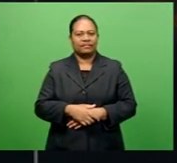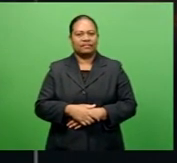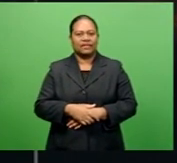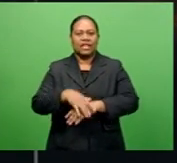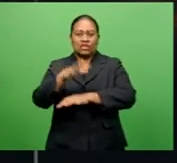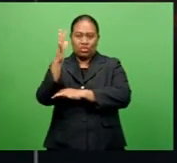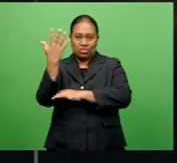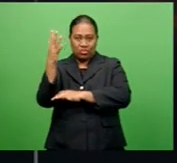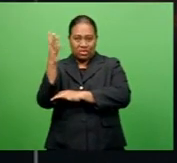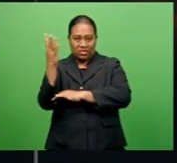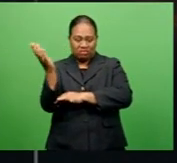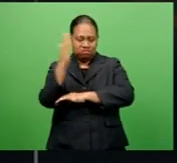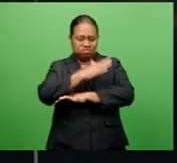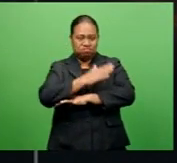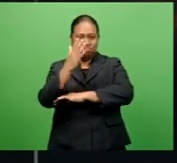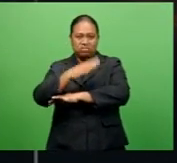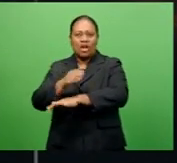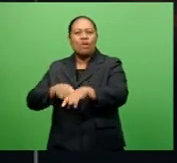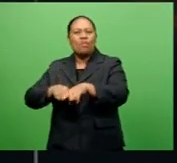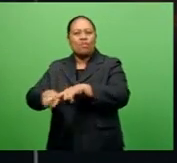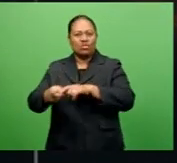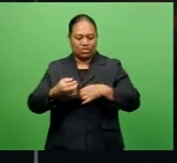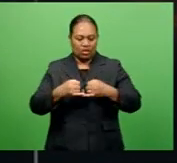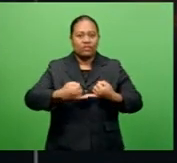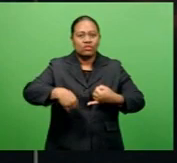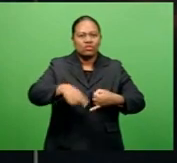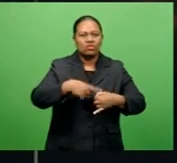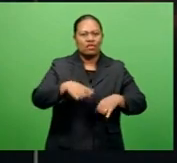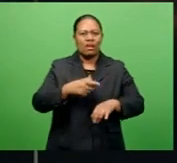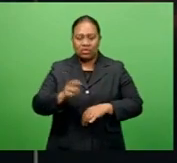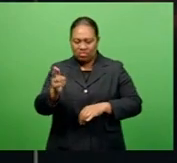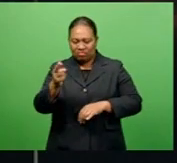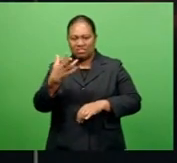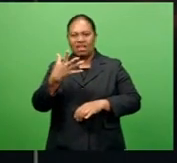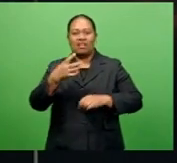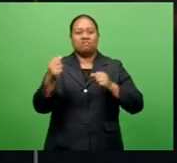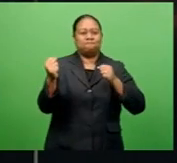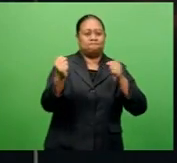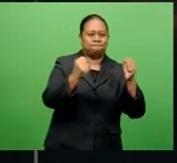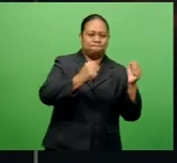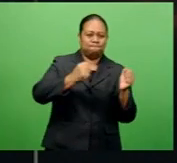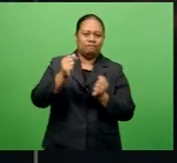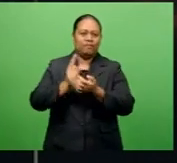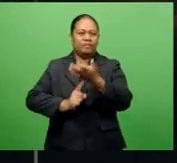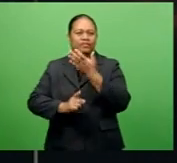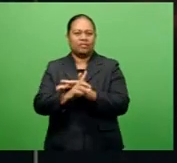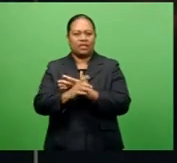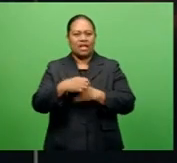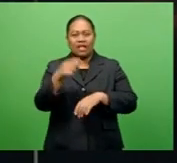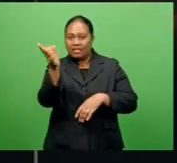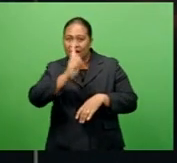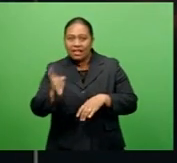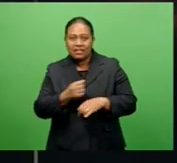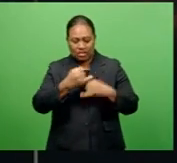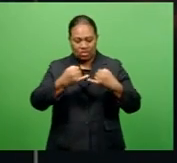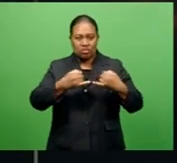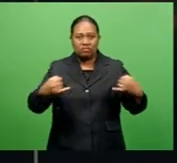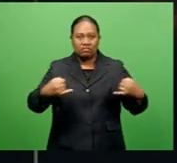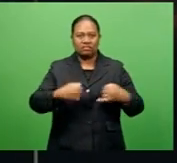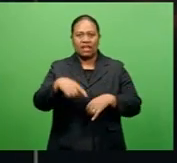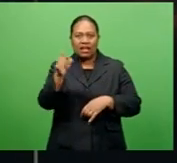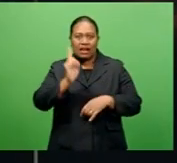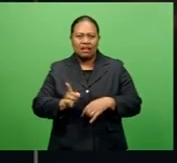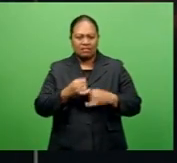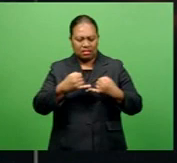Trees have fallen on several roads in Suva as a result of the strong winds. Power lines were also down in some